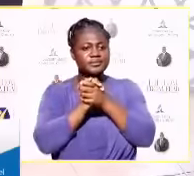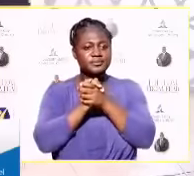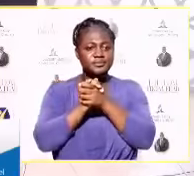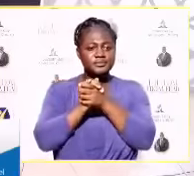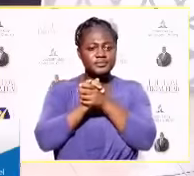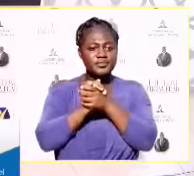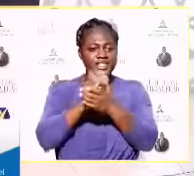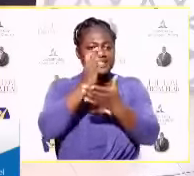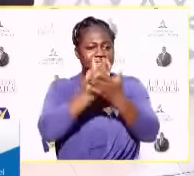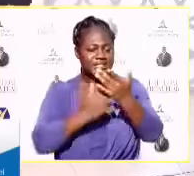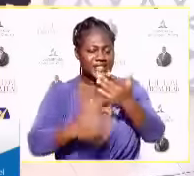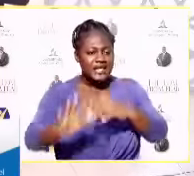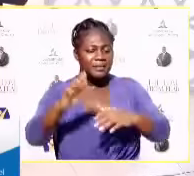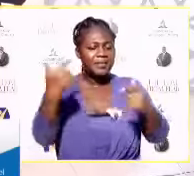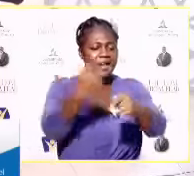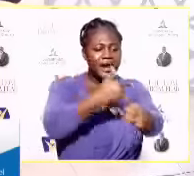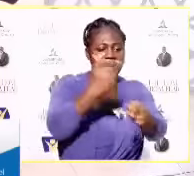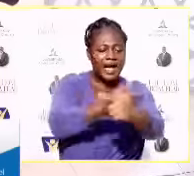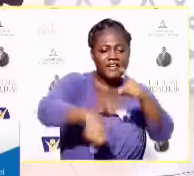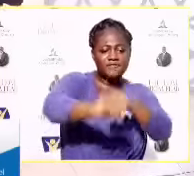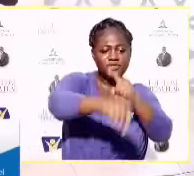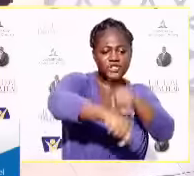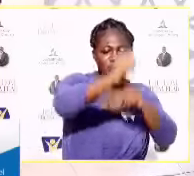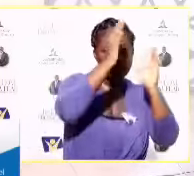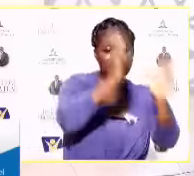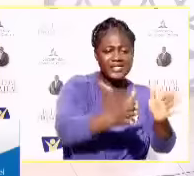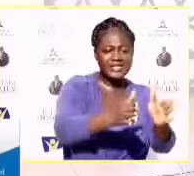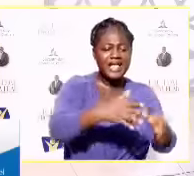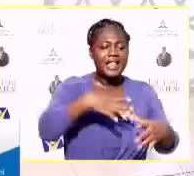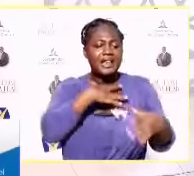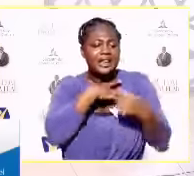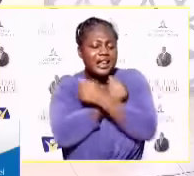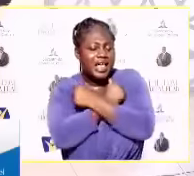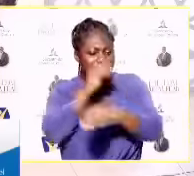Lovers of the Black Stars more than lovers of God.